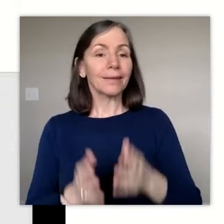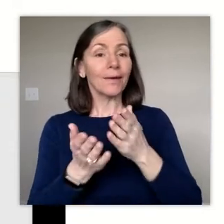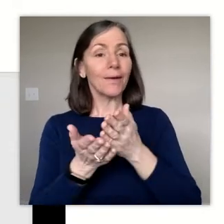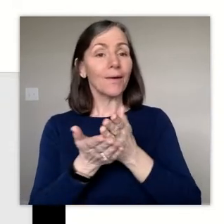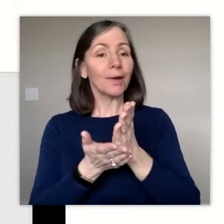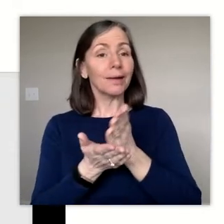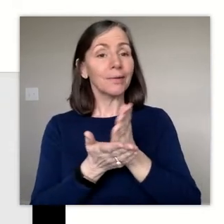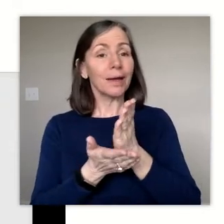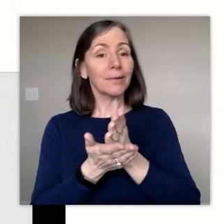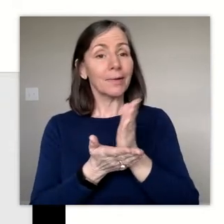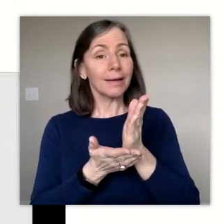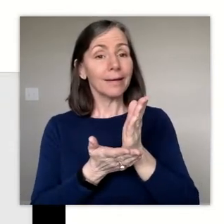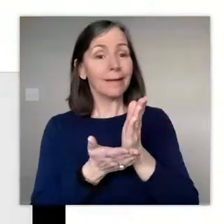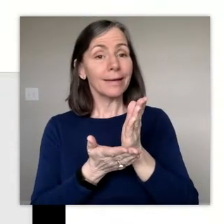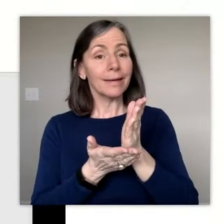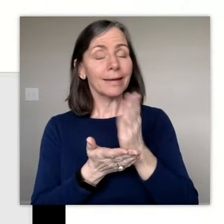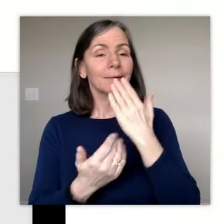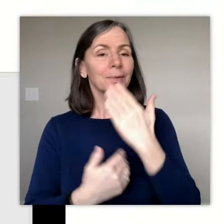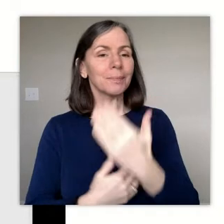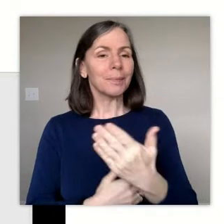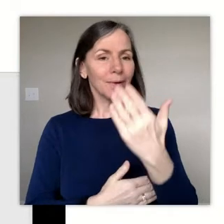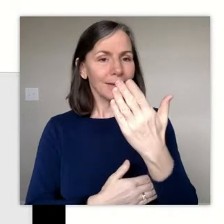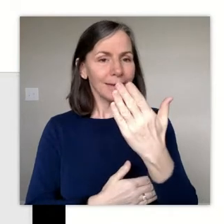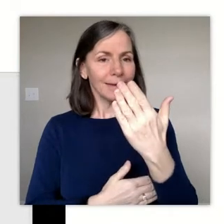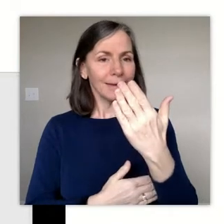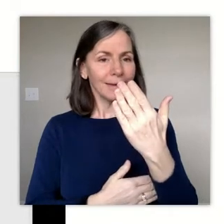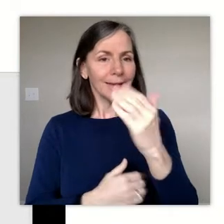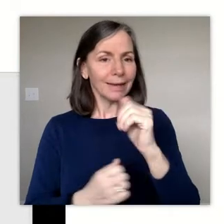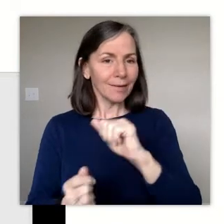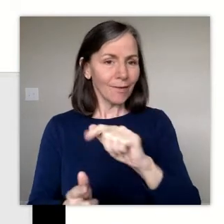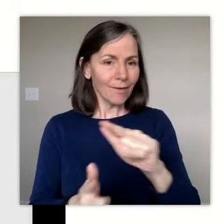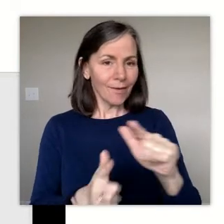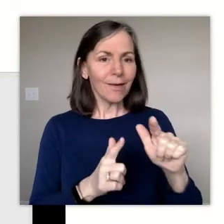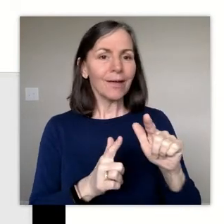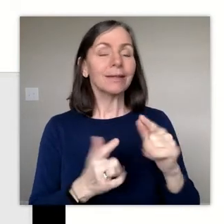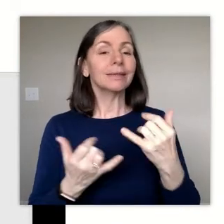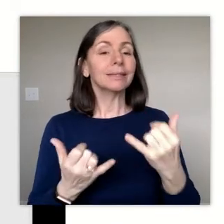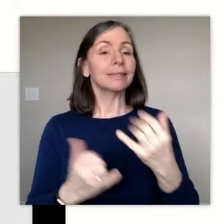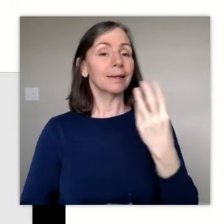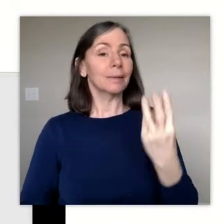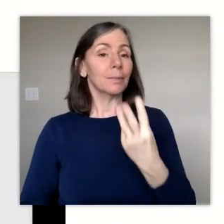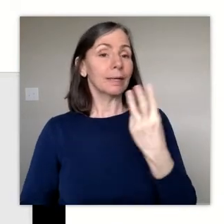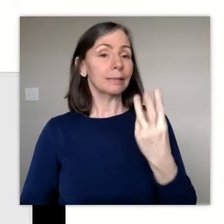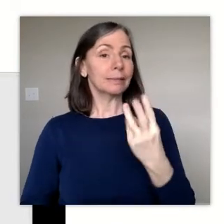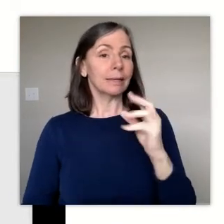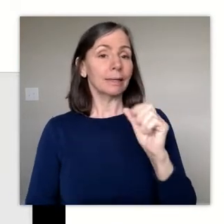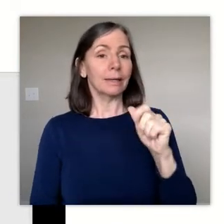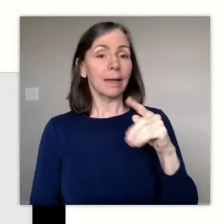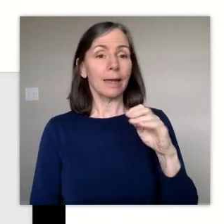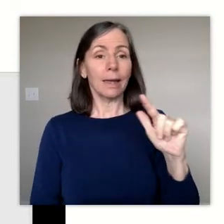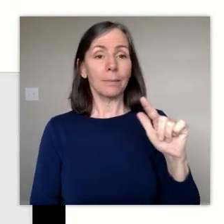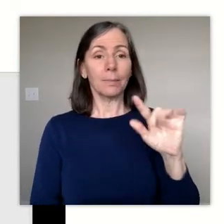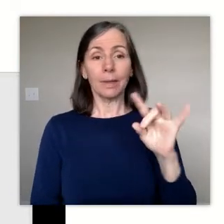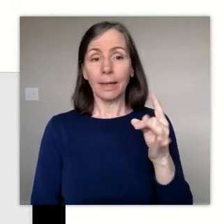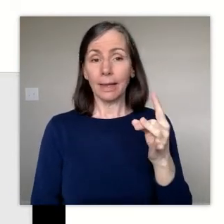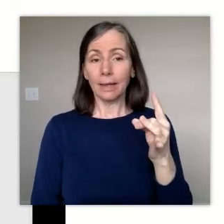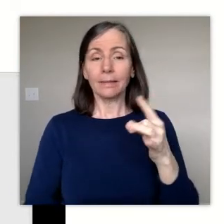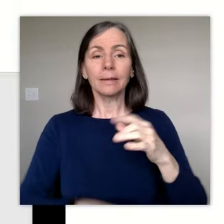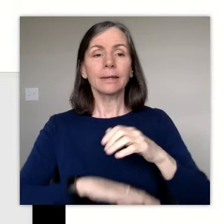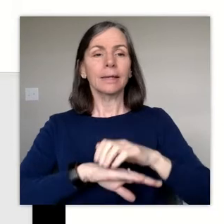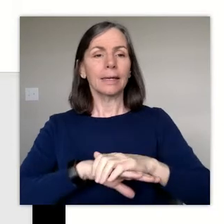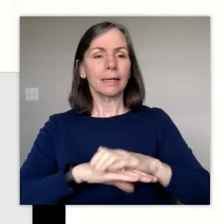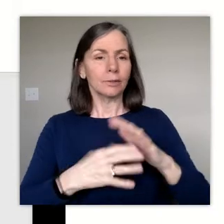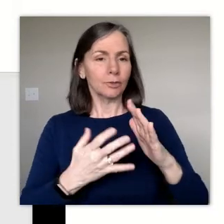All right. Good morning, everybody. It is Wednesday, April 8th. This is your English 9 class.